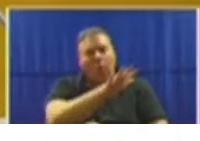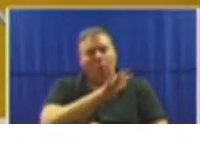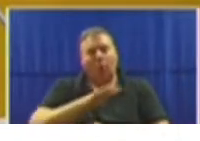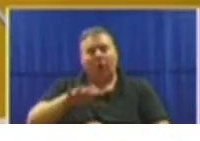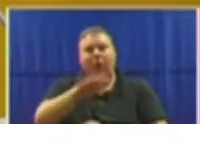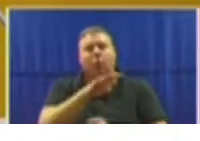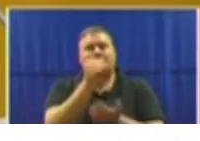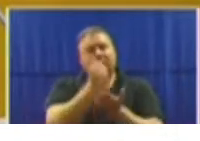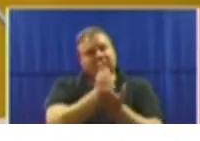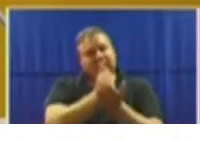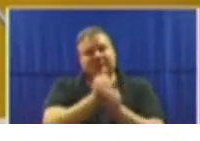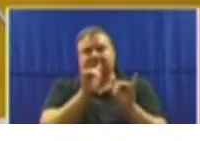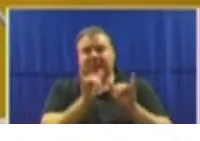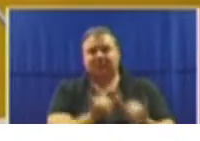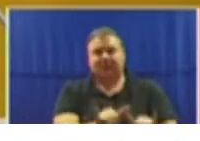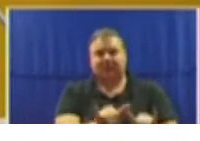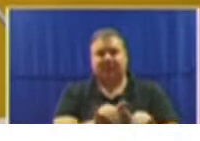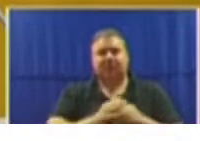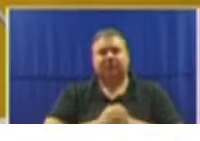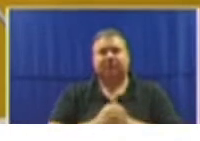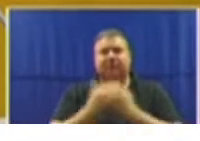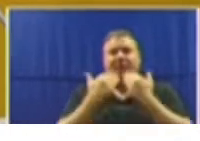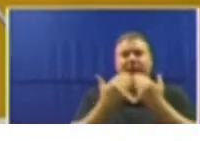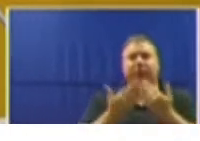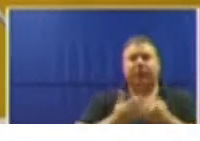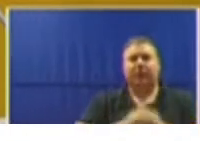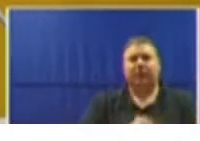area. Thank you.